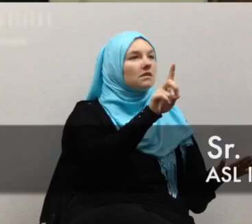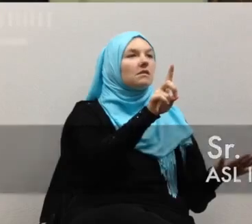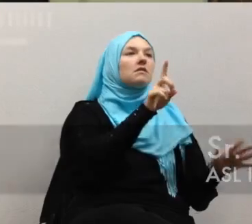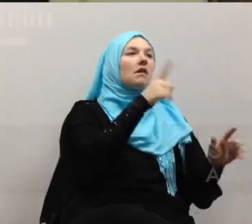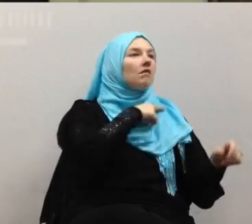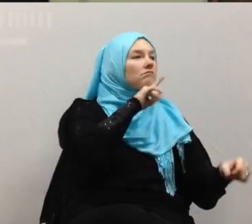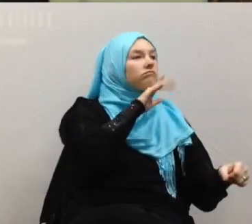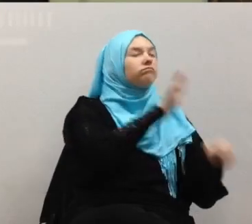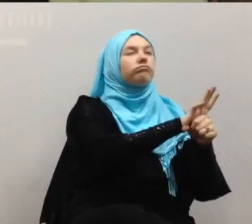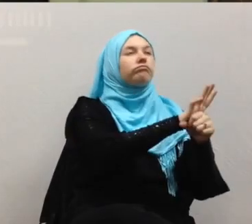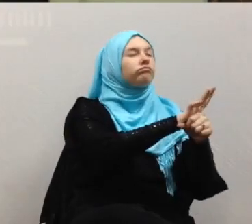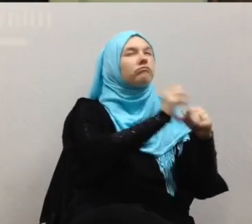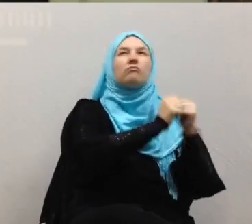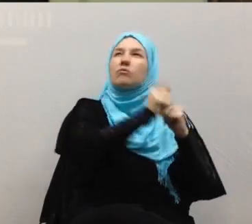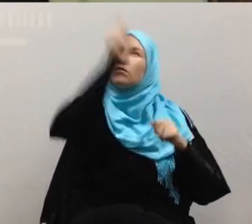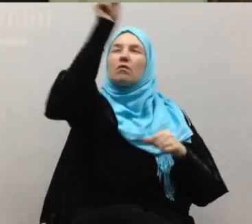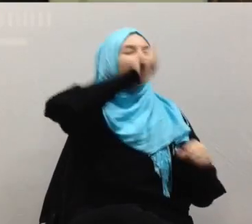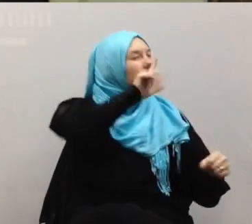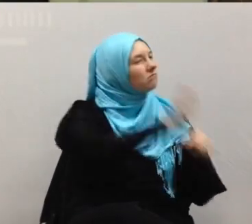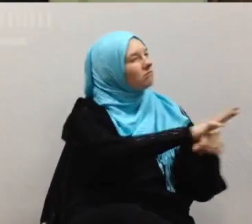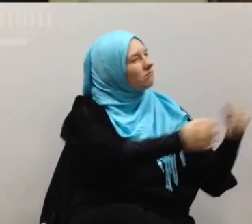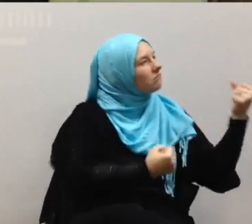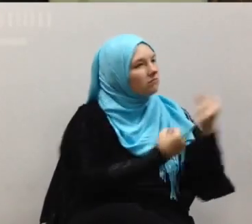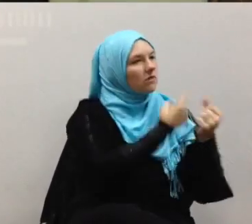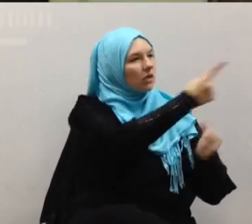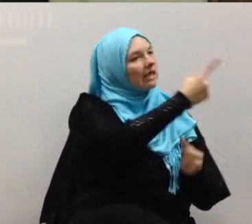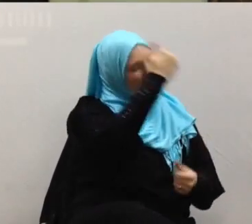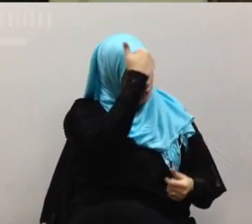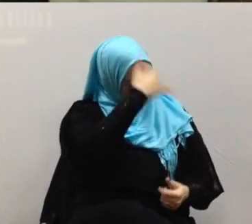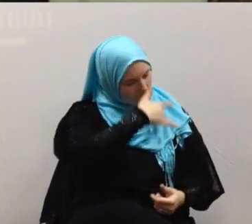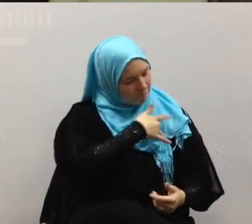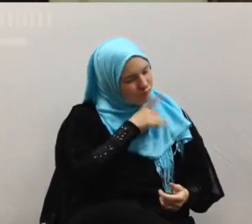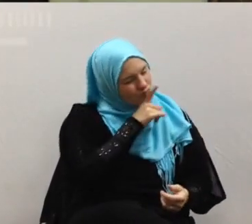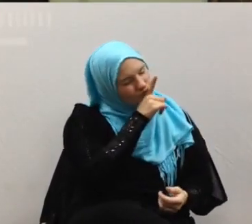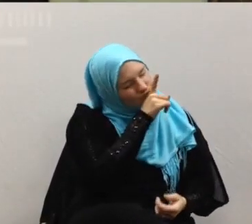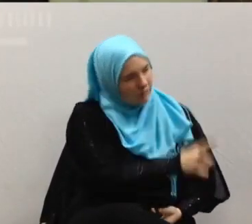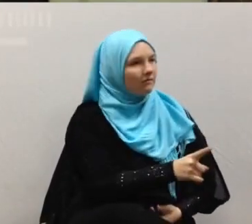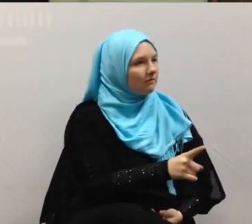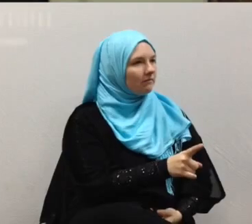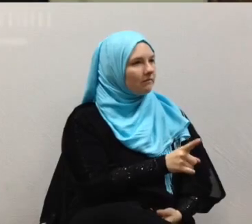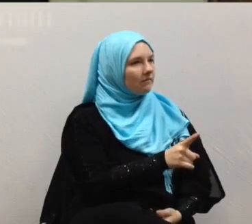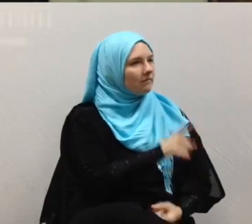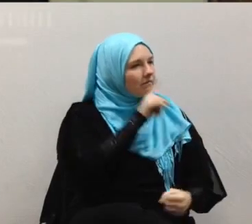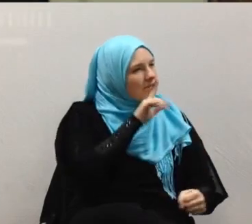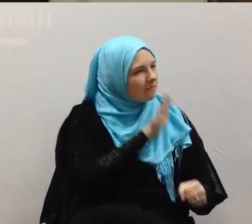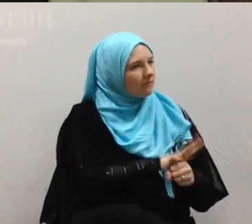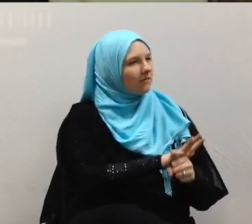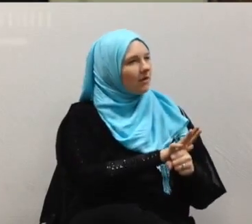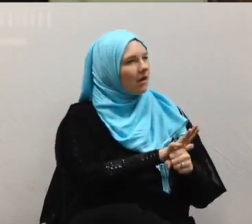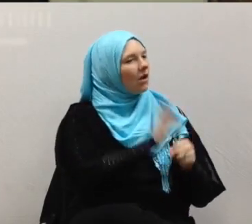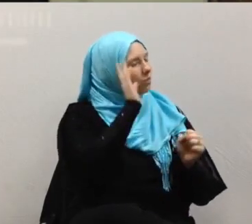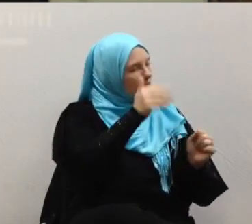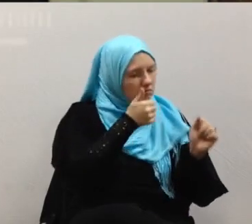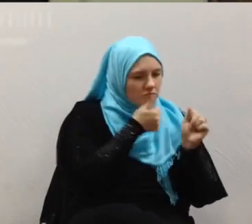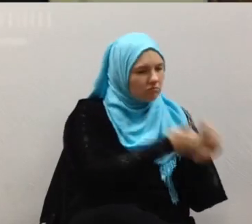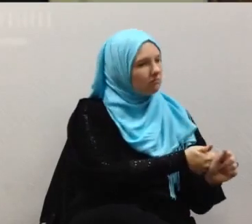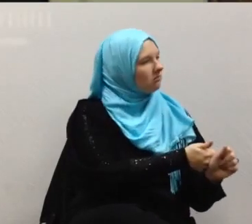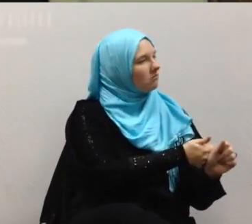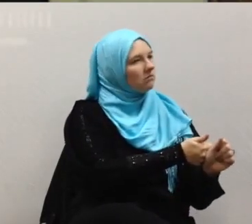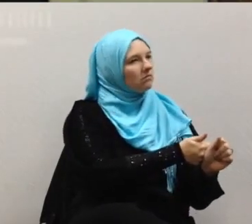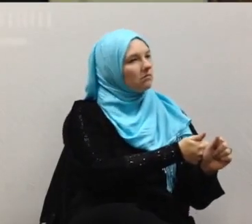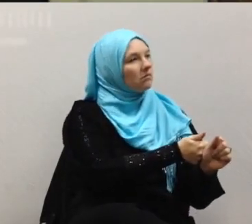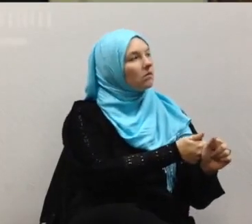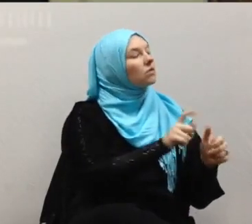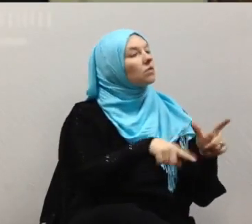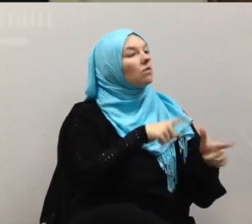they were sincere and they were committed and they were going to follow through. So He sent down tranquility upon